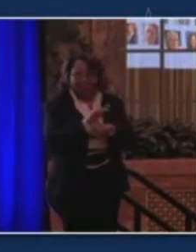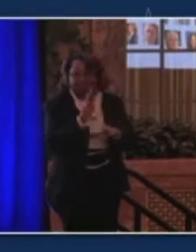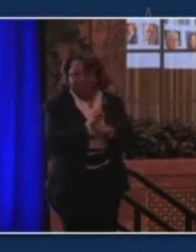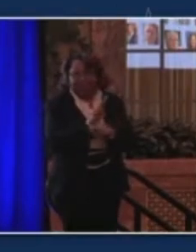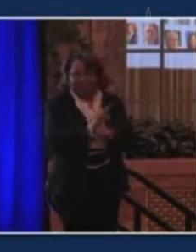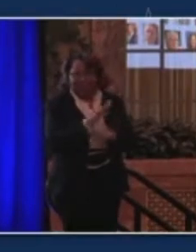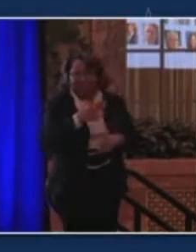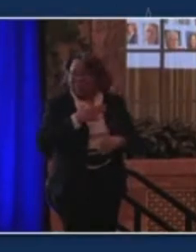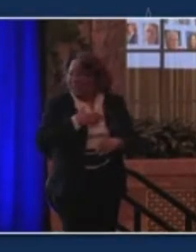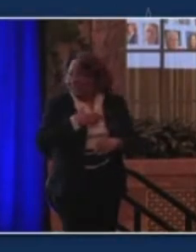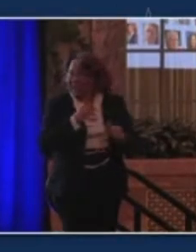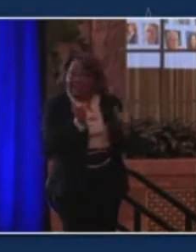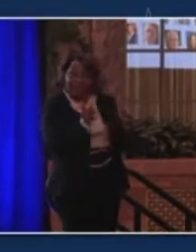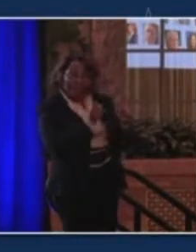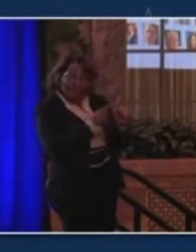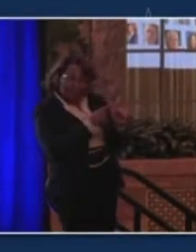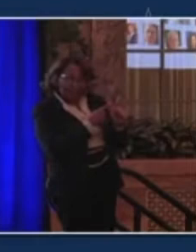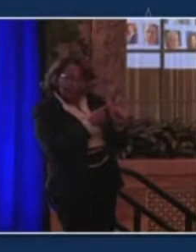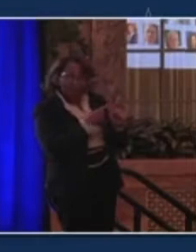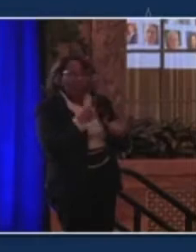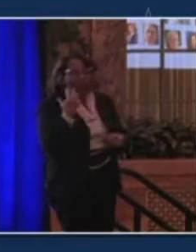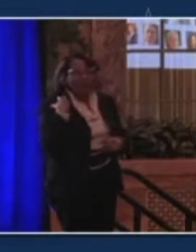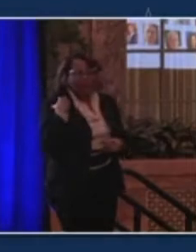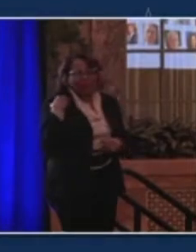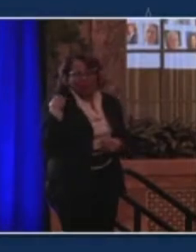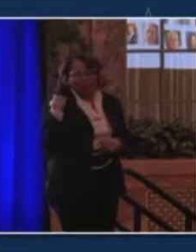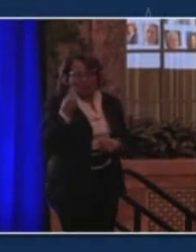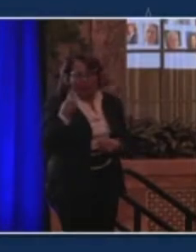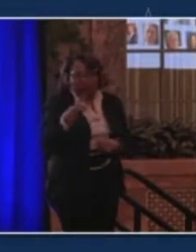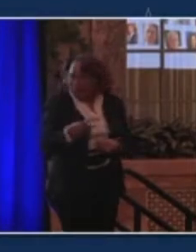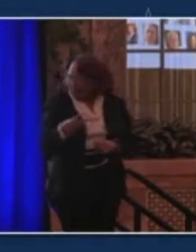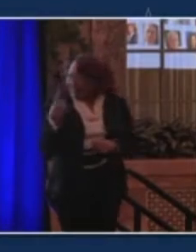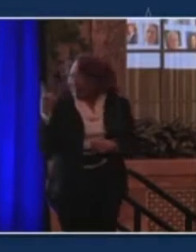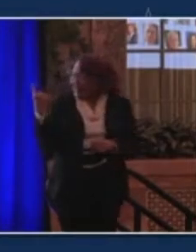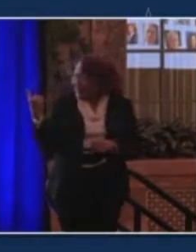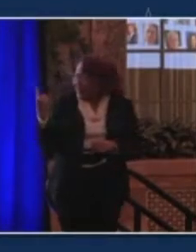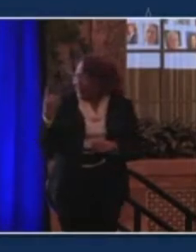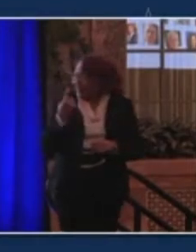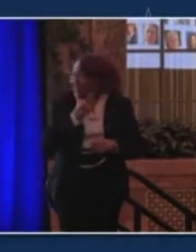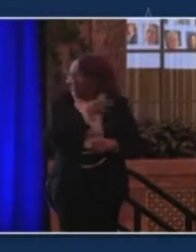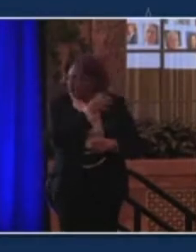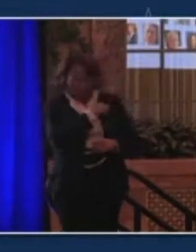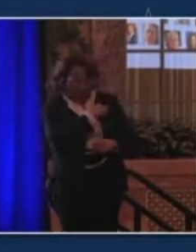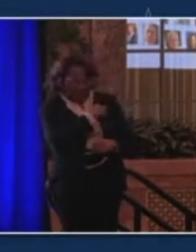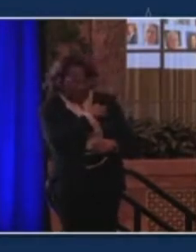my original Mayor Harold Washington volunteer button